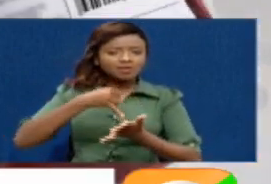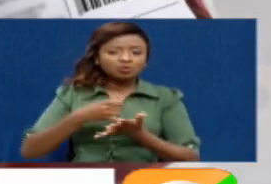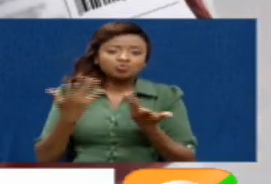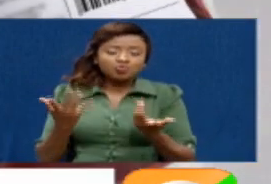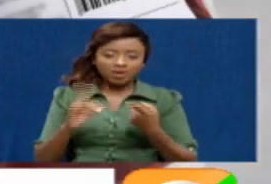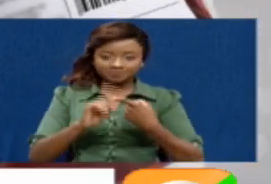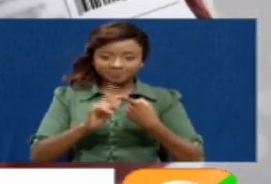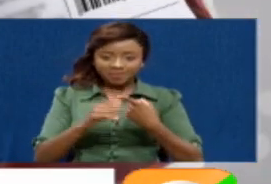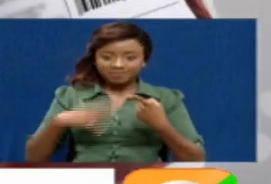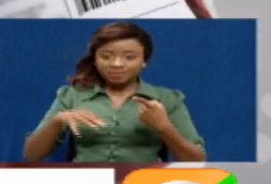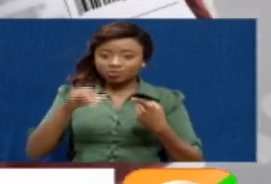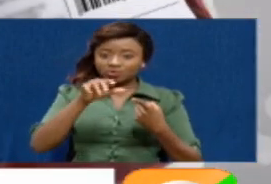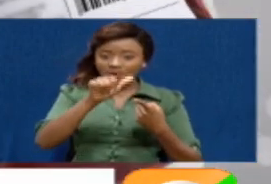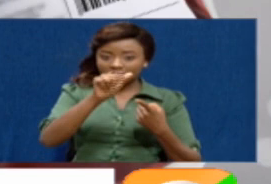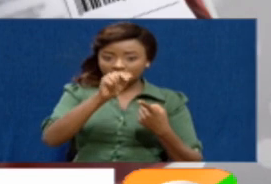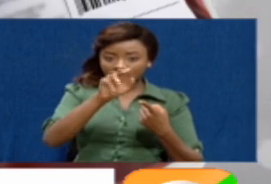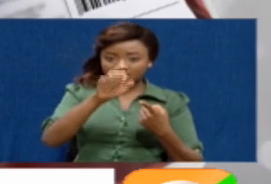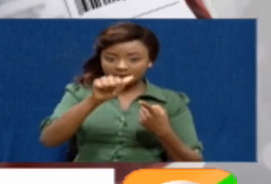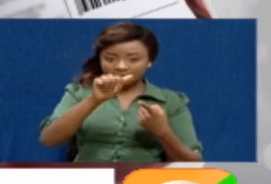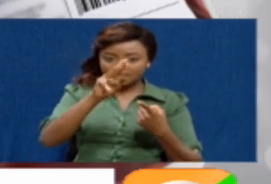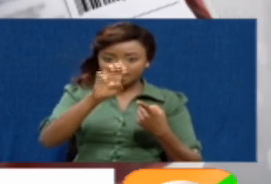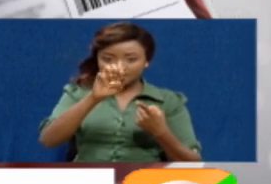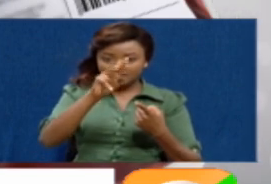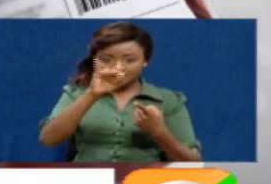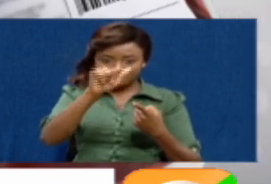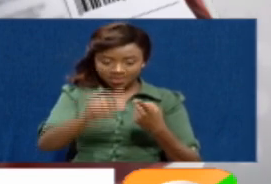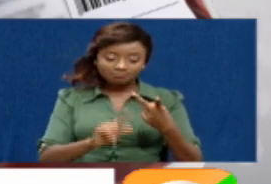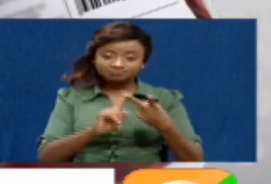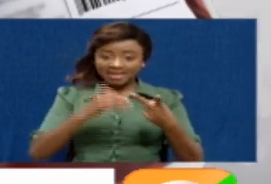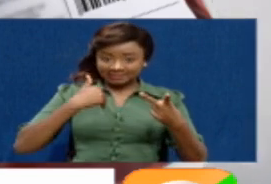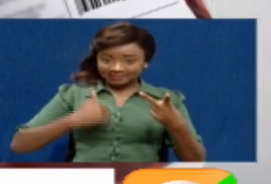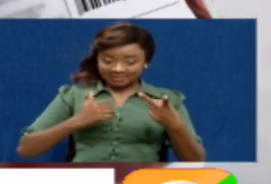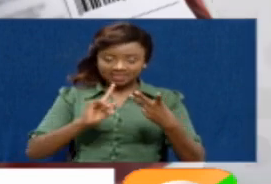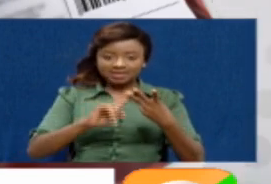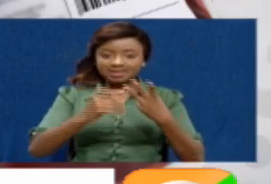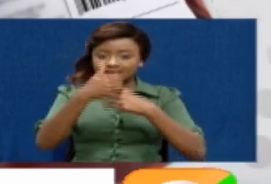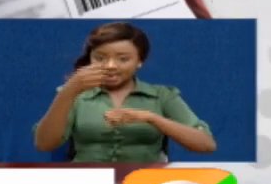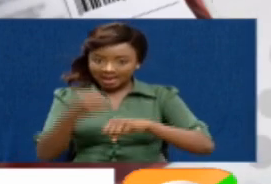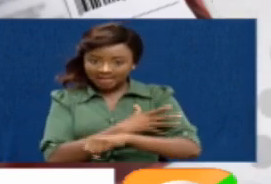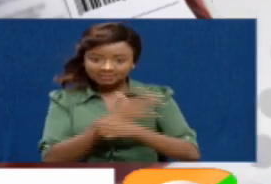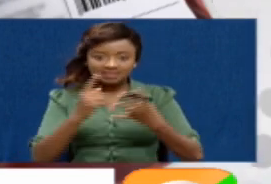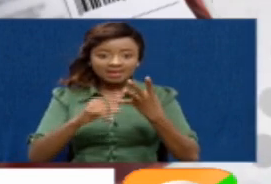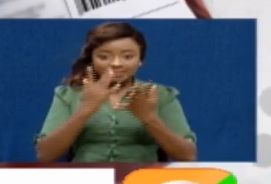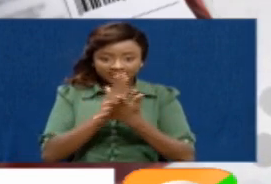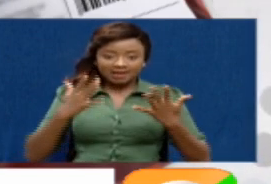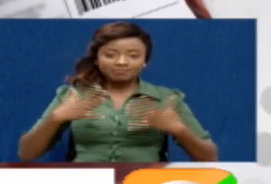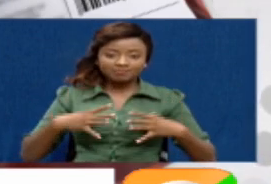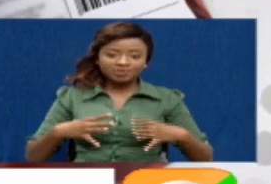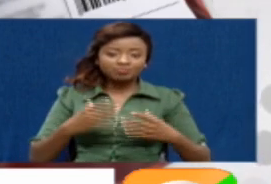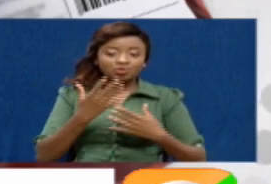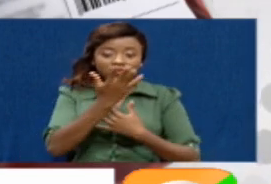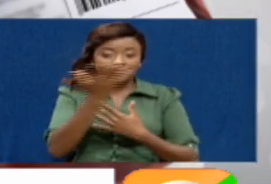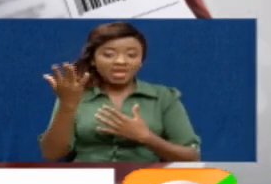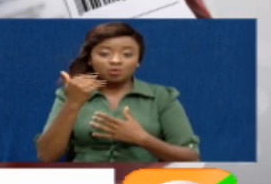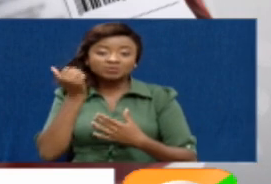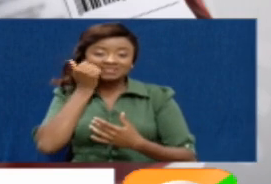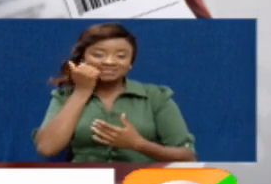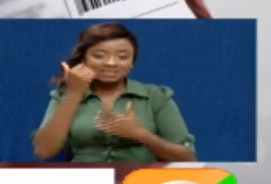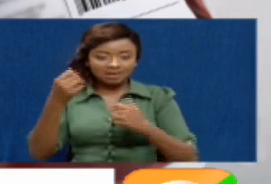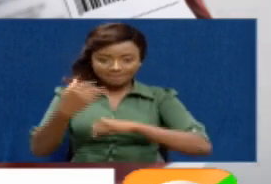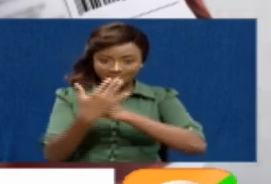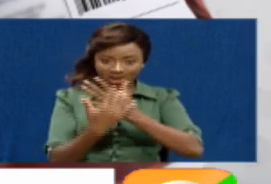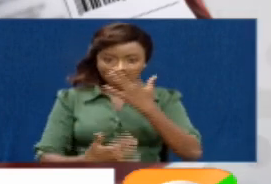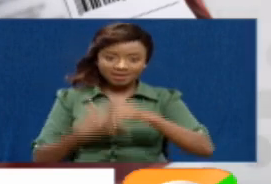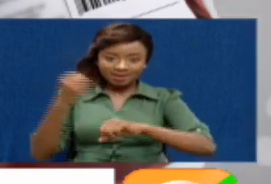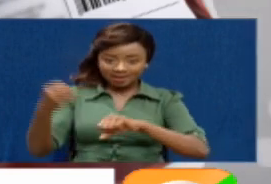anemic patients, patients undergoing surgical operations, patients with cancer, and those suffering from leukemia. Others caught in